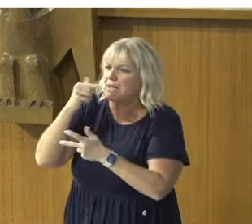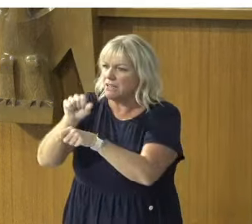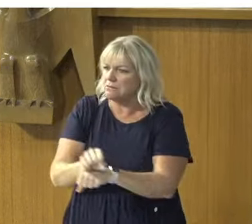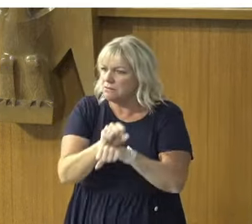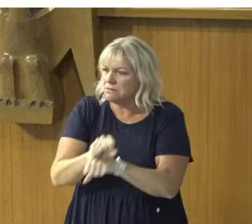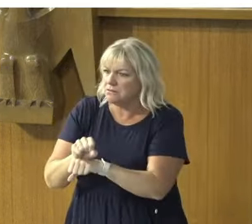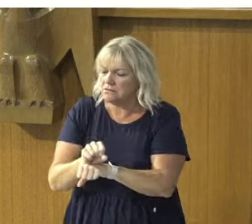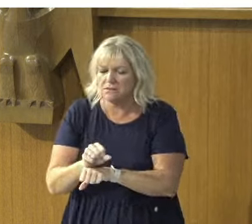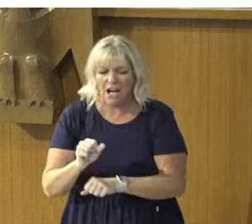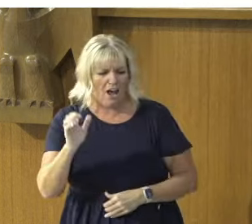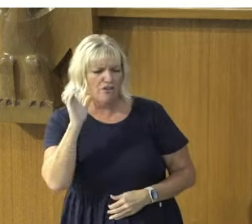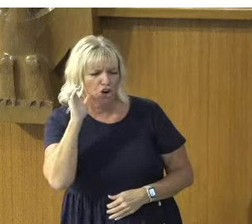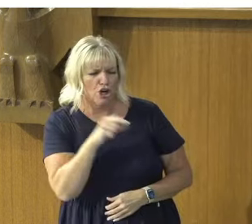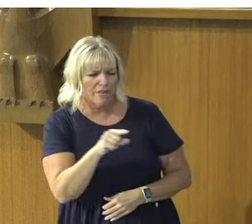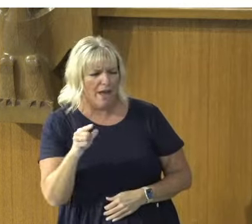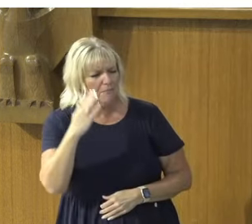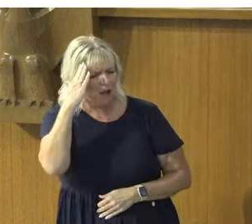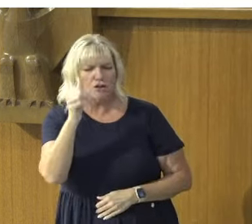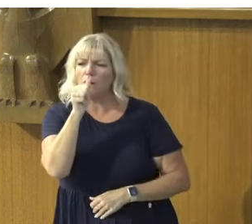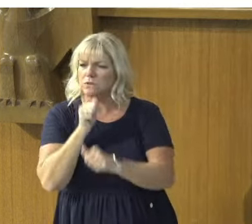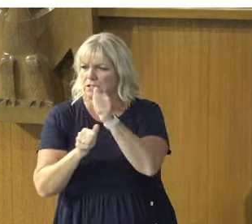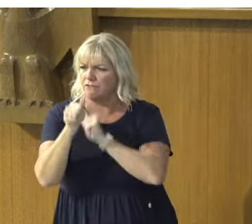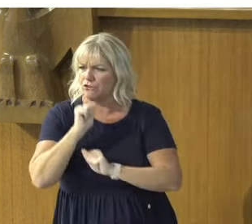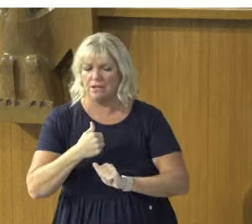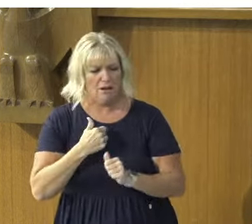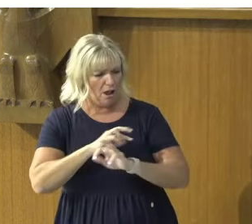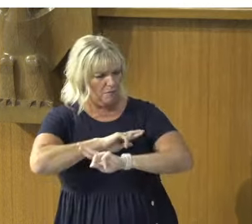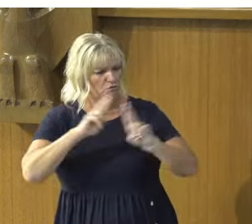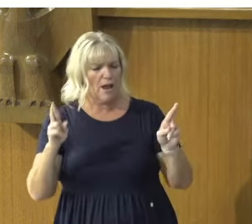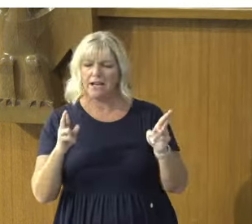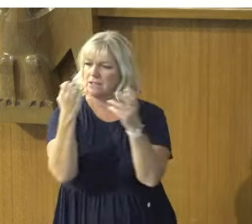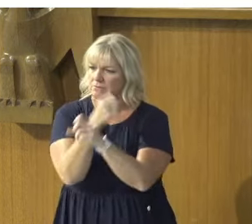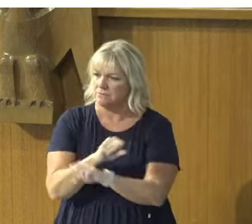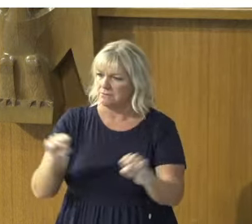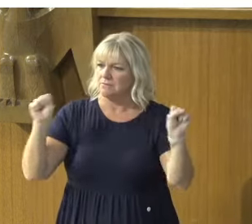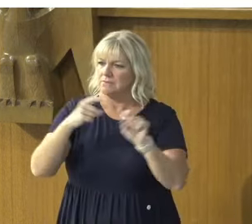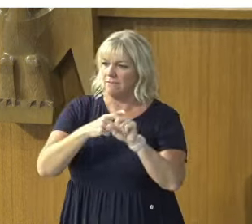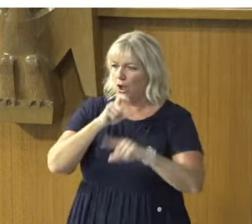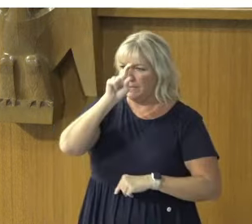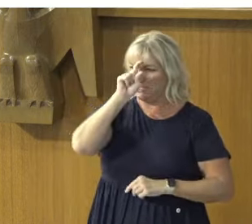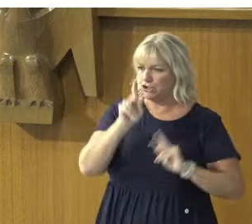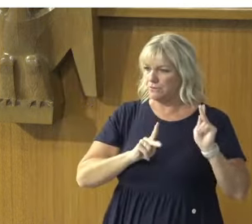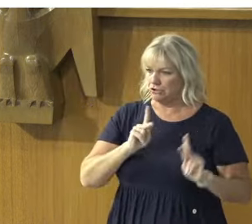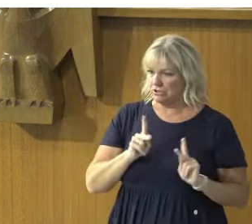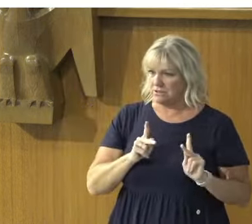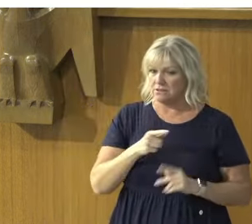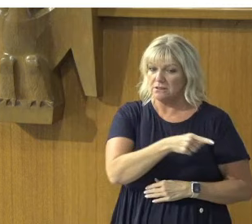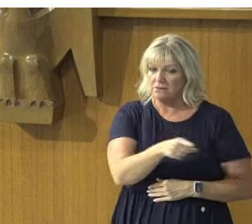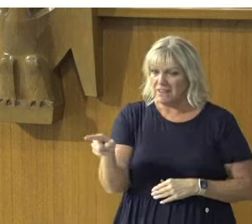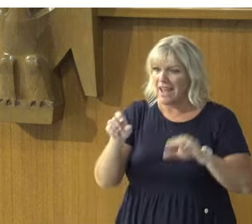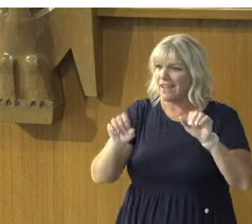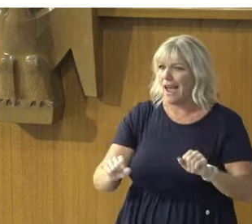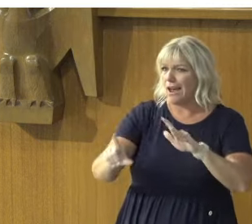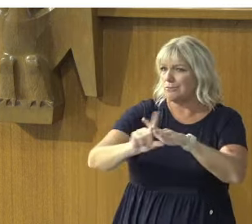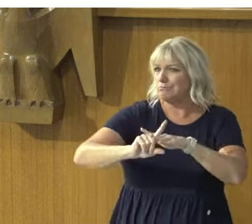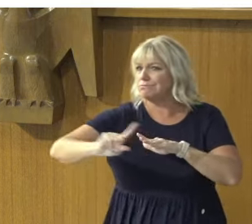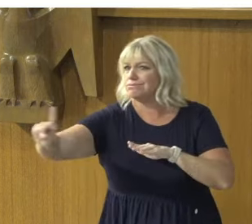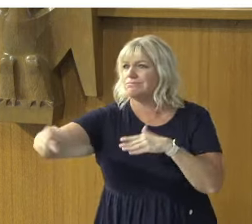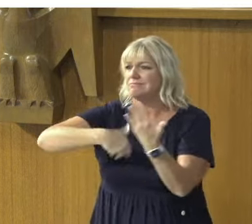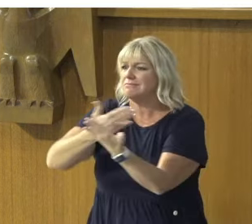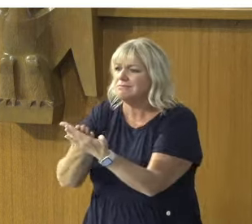know their sufferings. And I have come down to deliver them from the Egyptians, and to bring them up out of that land to a